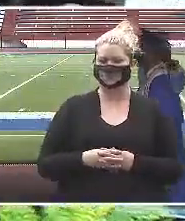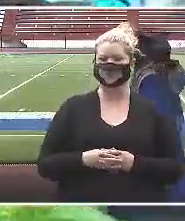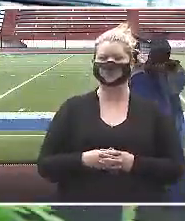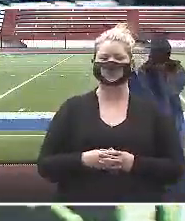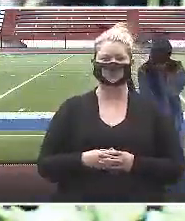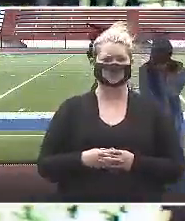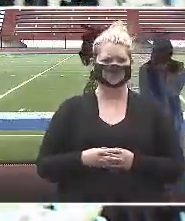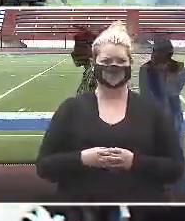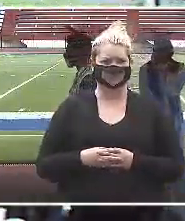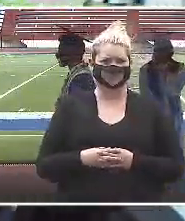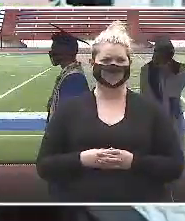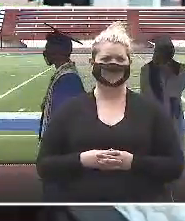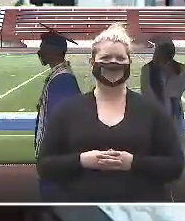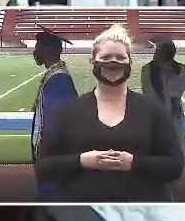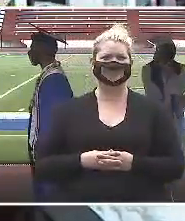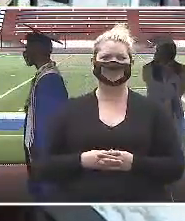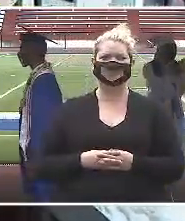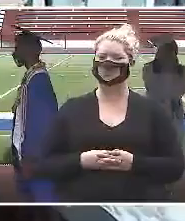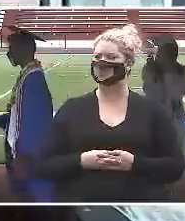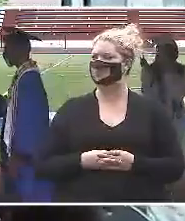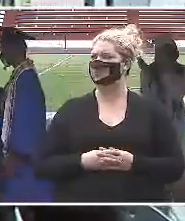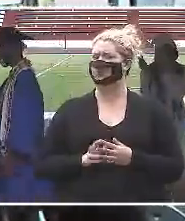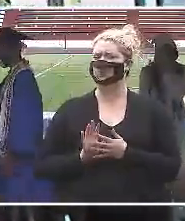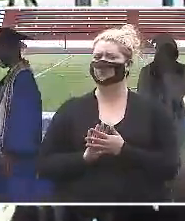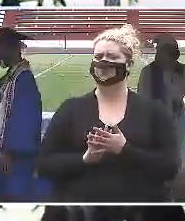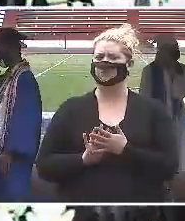Ilse Cruz Beltran.